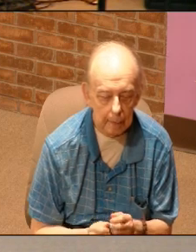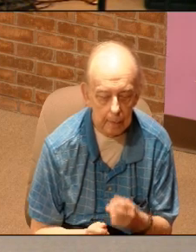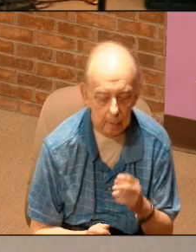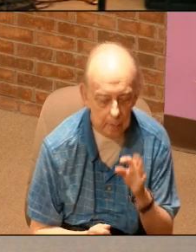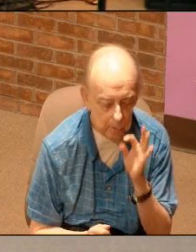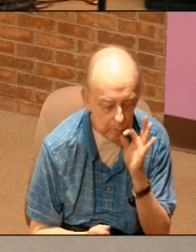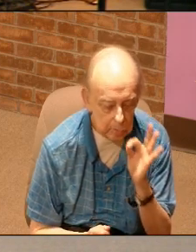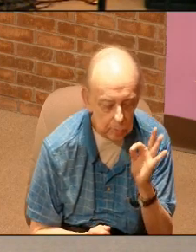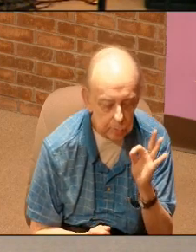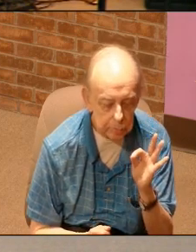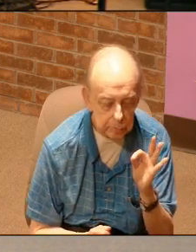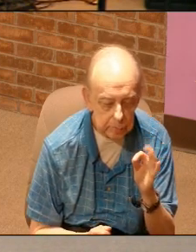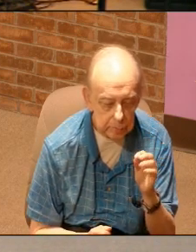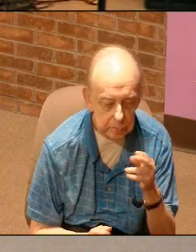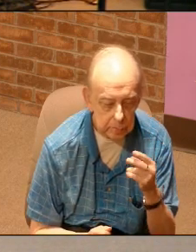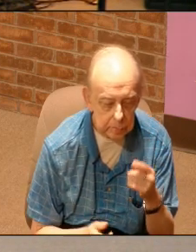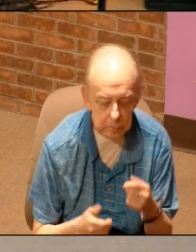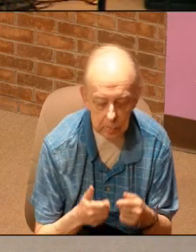in her mouth and lit.